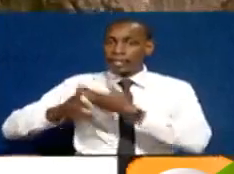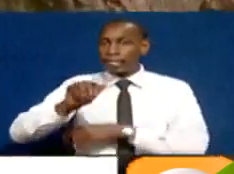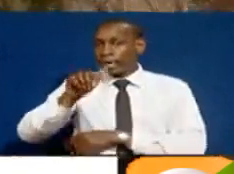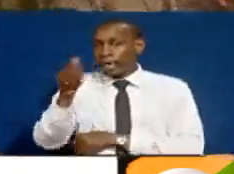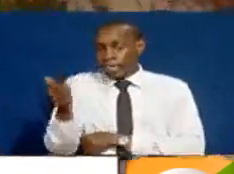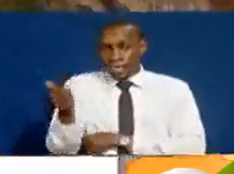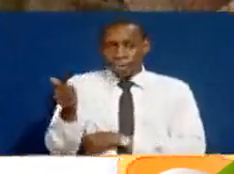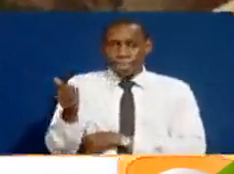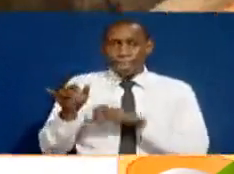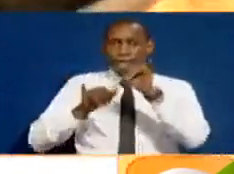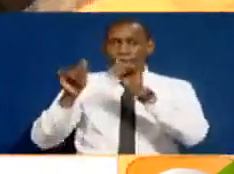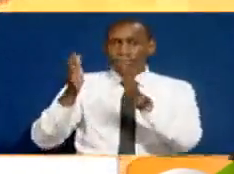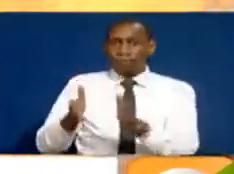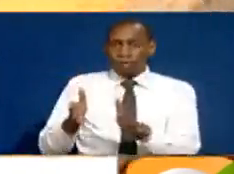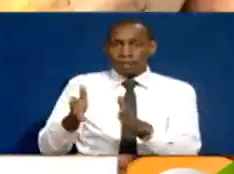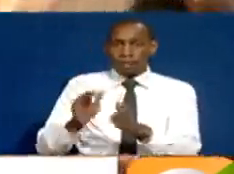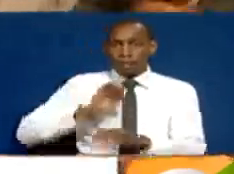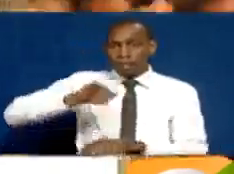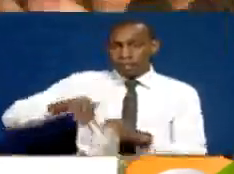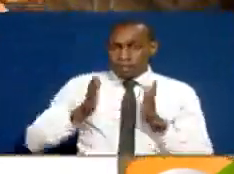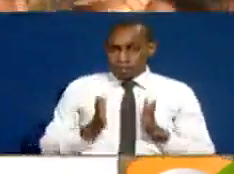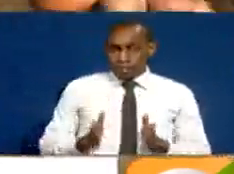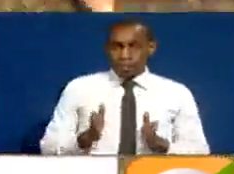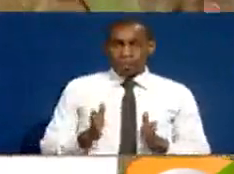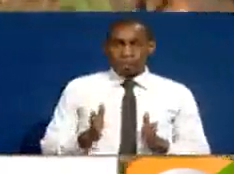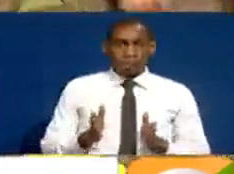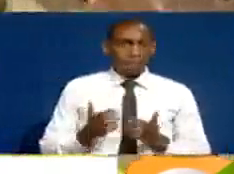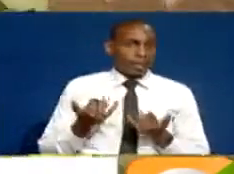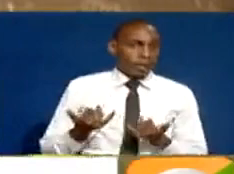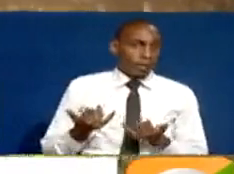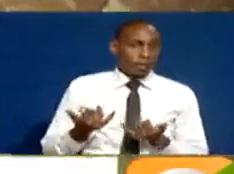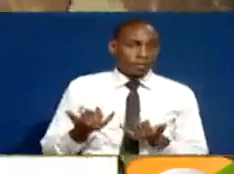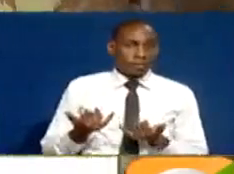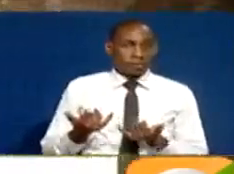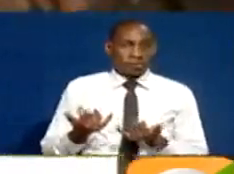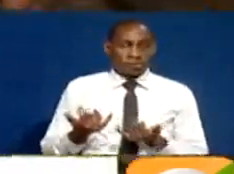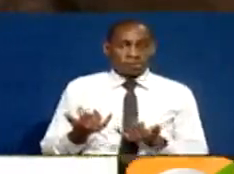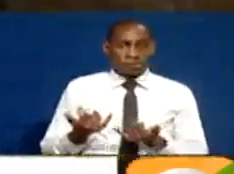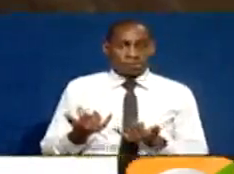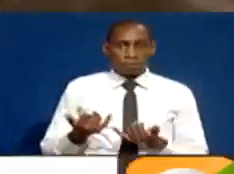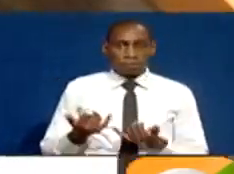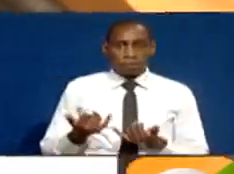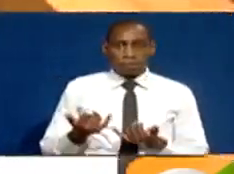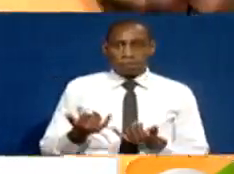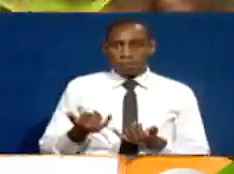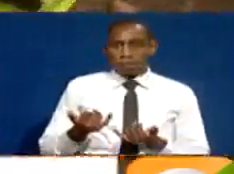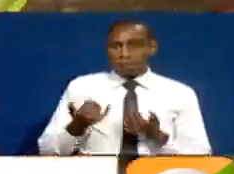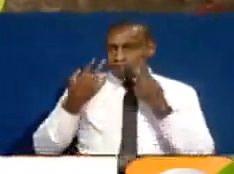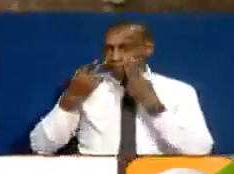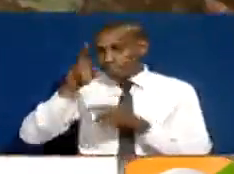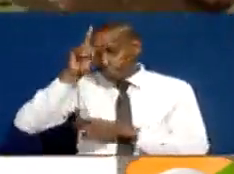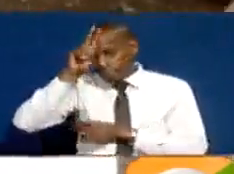certain foreigner who is a Cameroonian. I happened to be fed with snails without knowing.